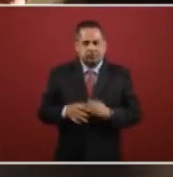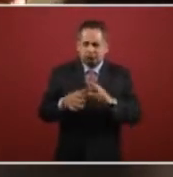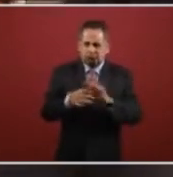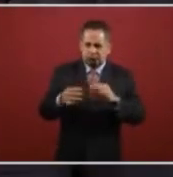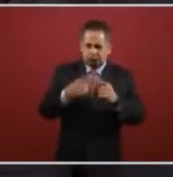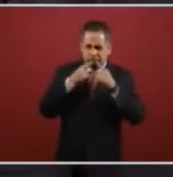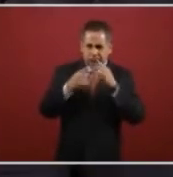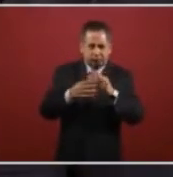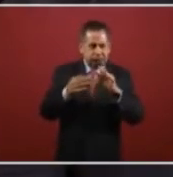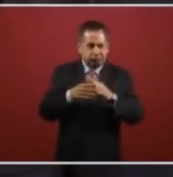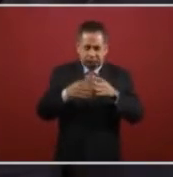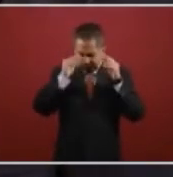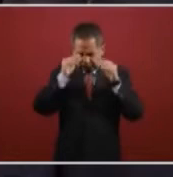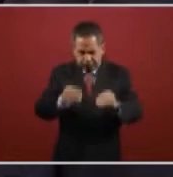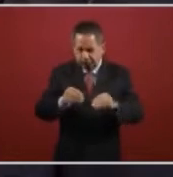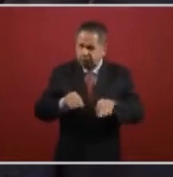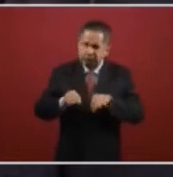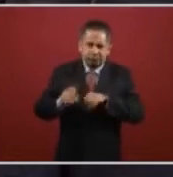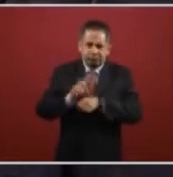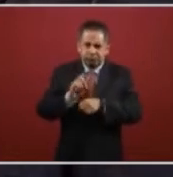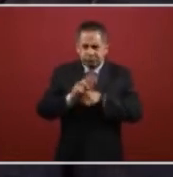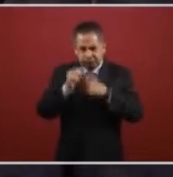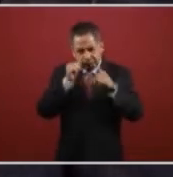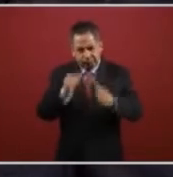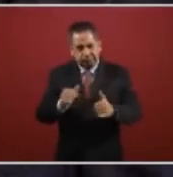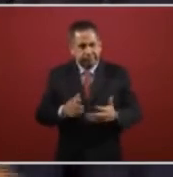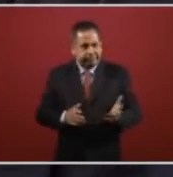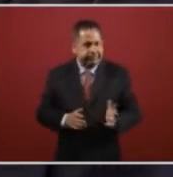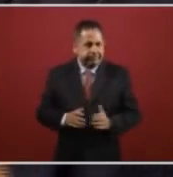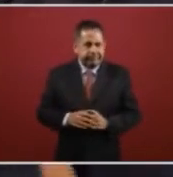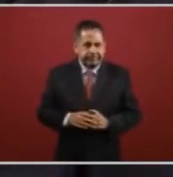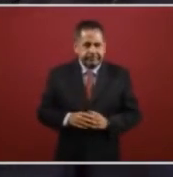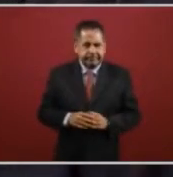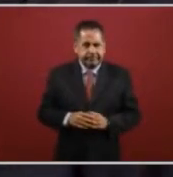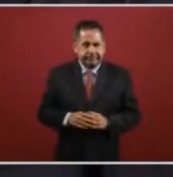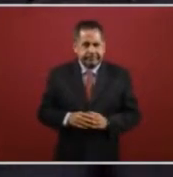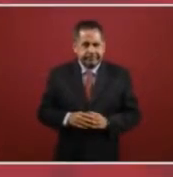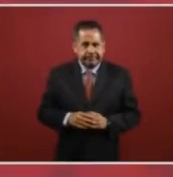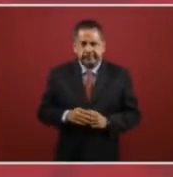We are very busy with this permanently.